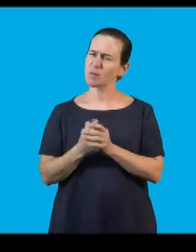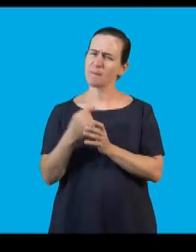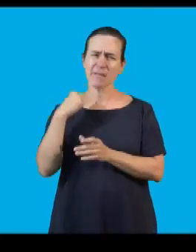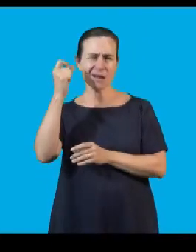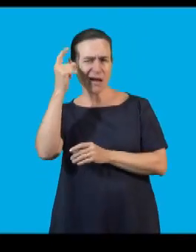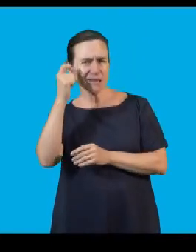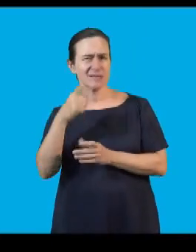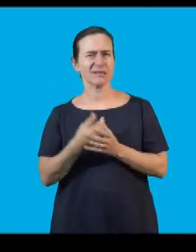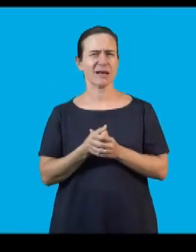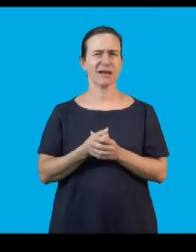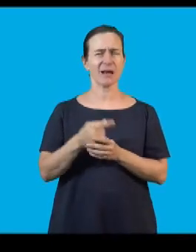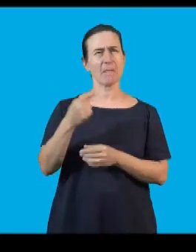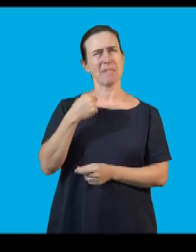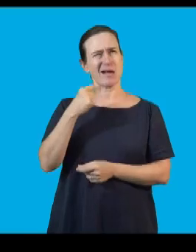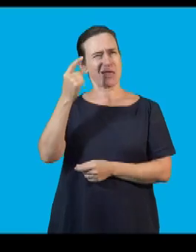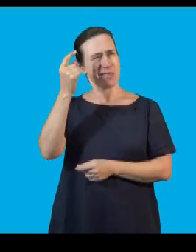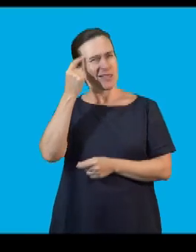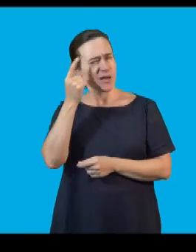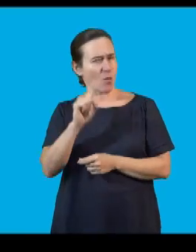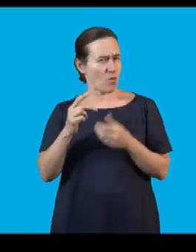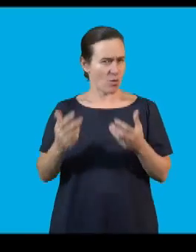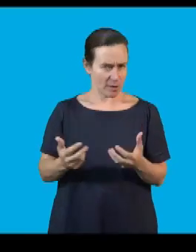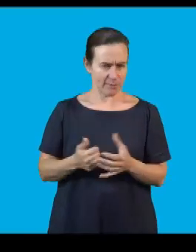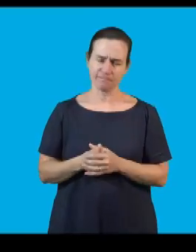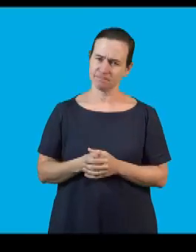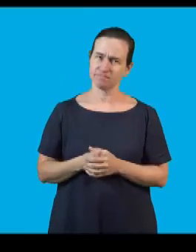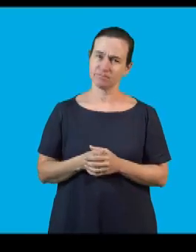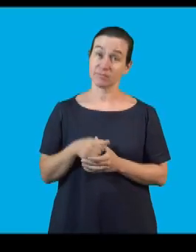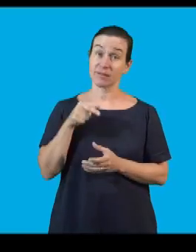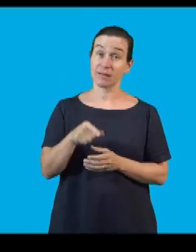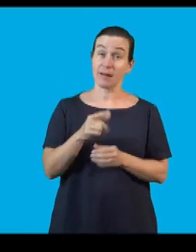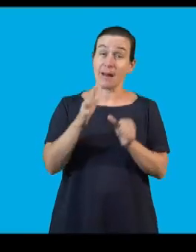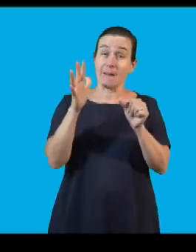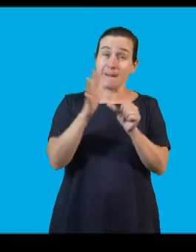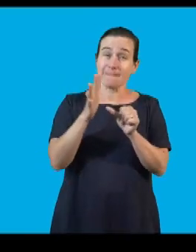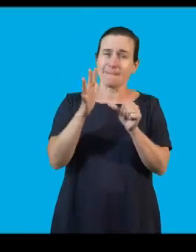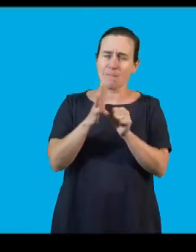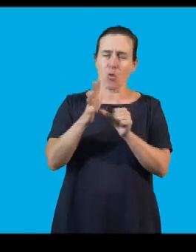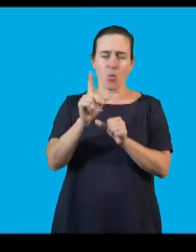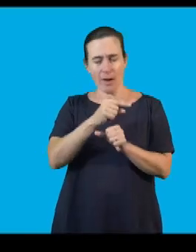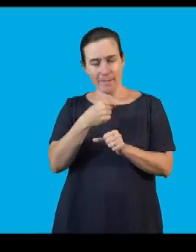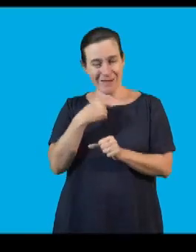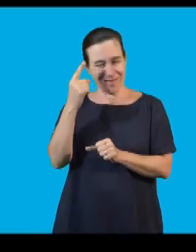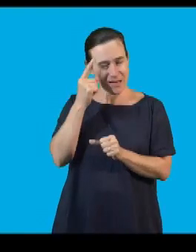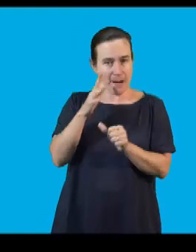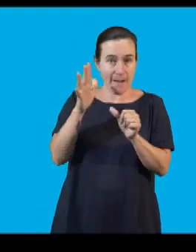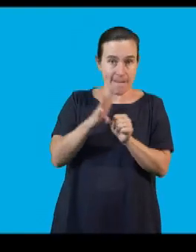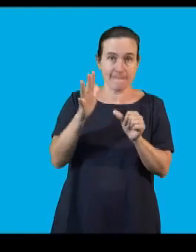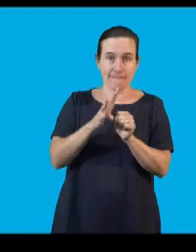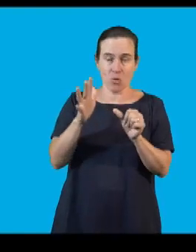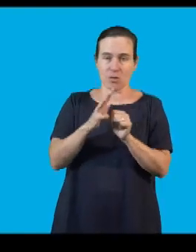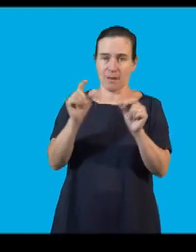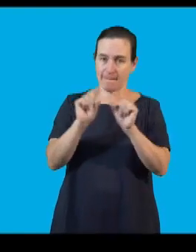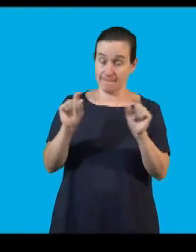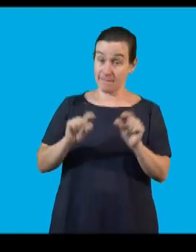with, all right? How does it impact the way you think? And then the important message to the readers.